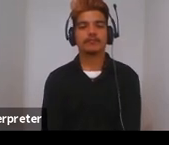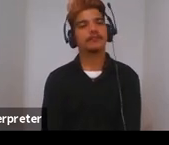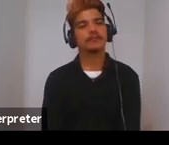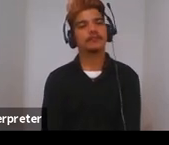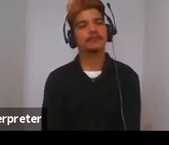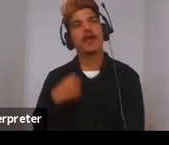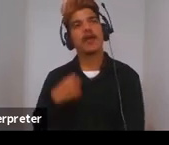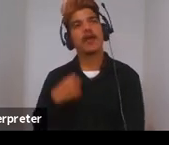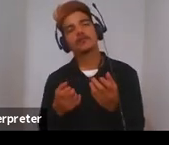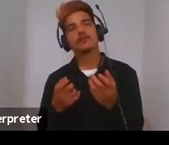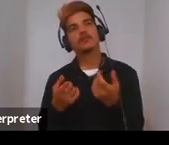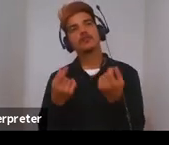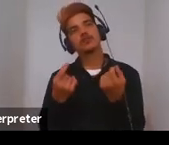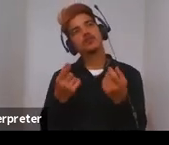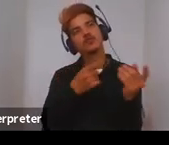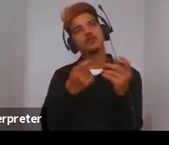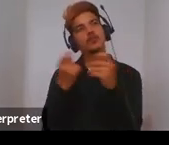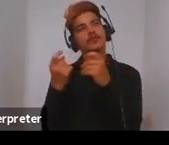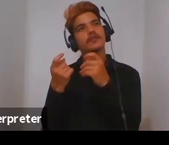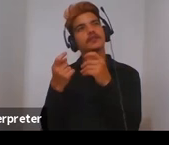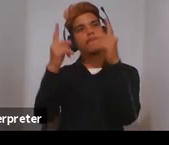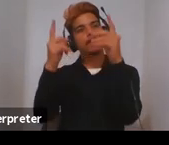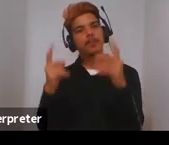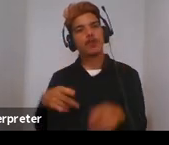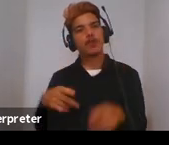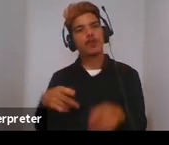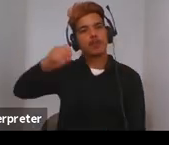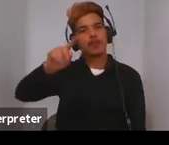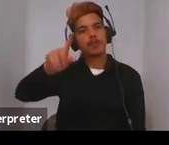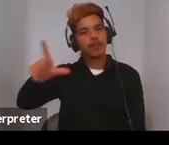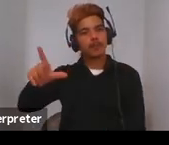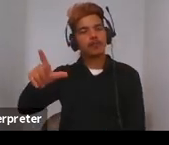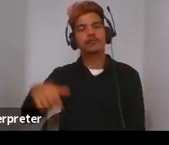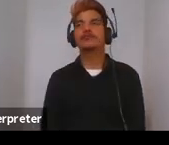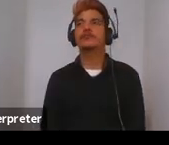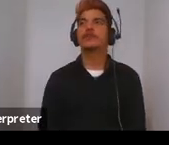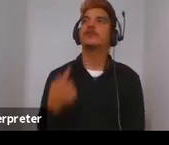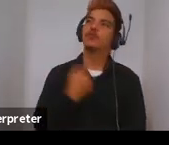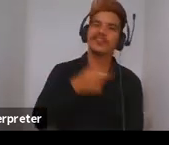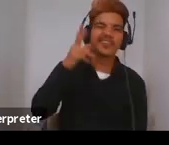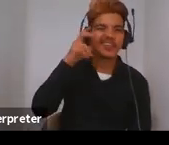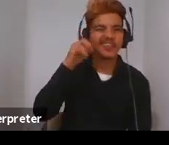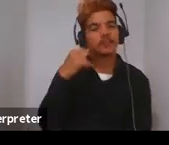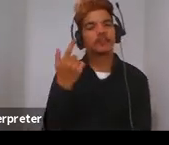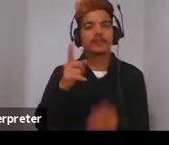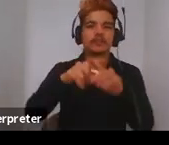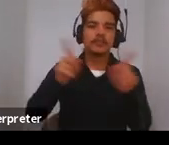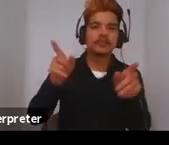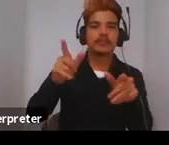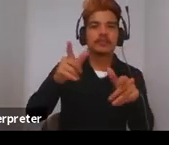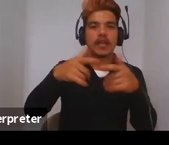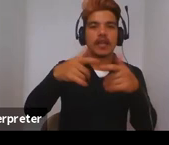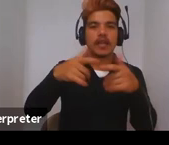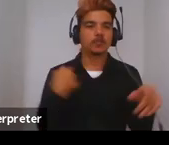I wanted to do a quick poll that to just, because we have already heard a little bit of different language that we're